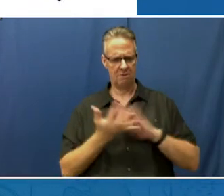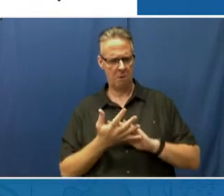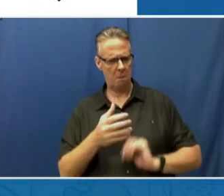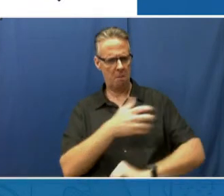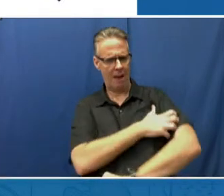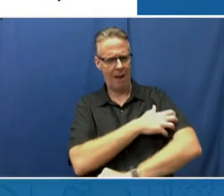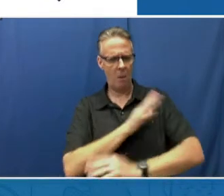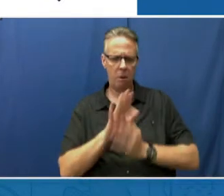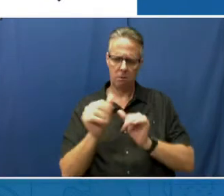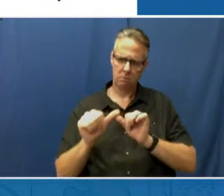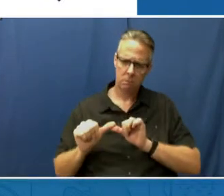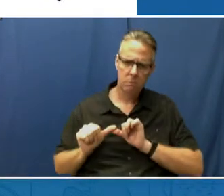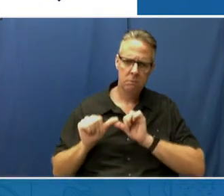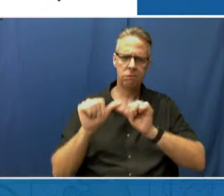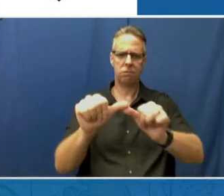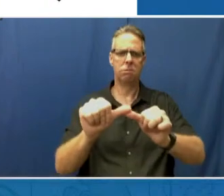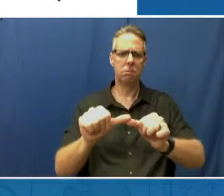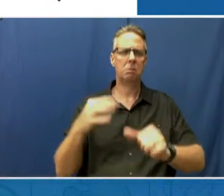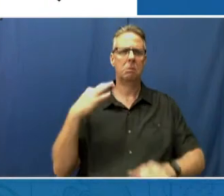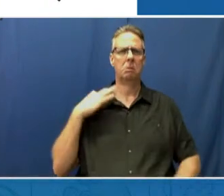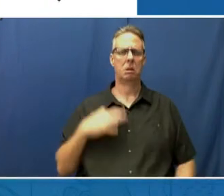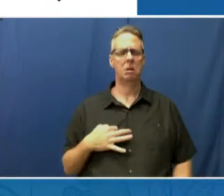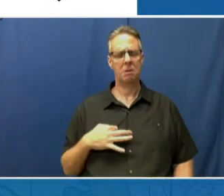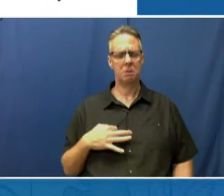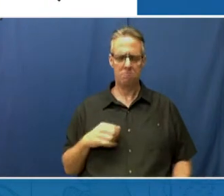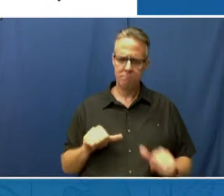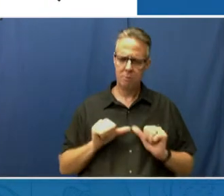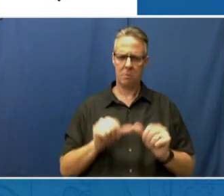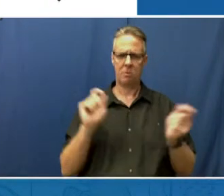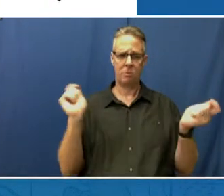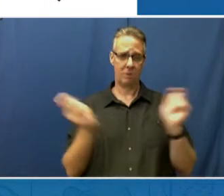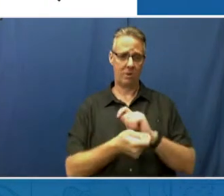lasting, meaningful, and permanent change.